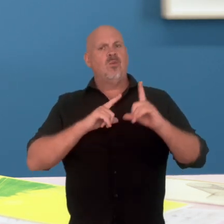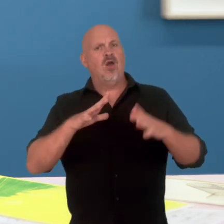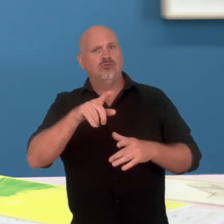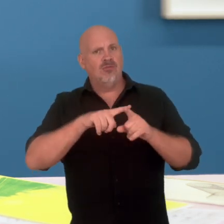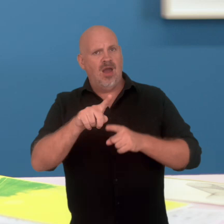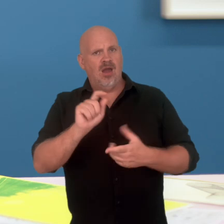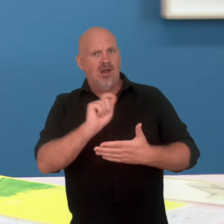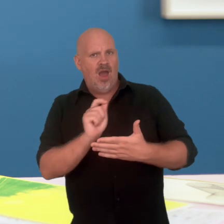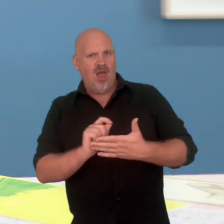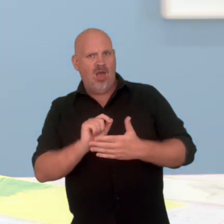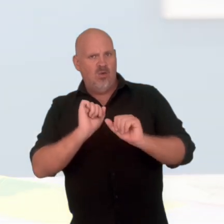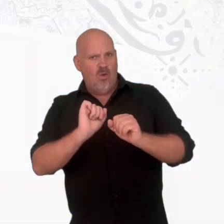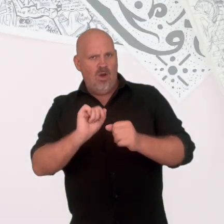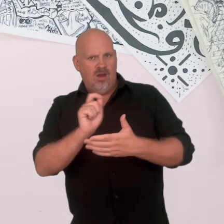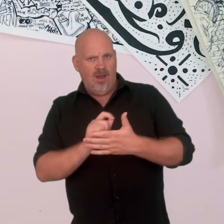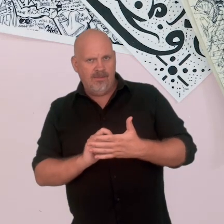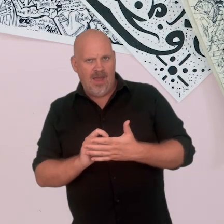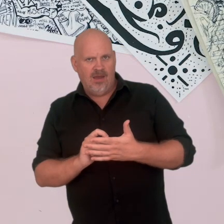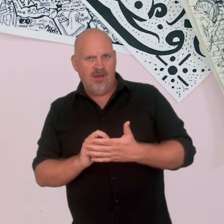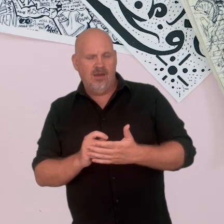back and look at them together.